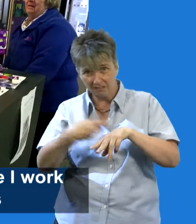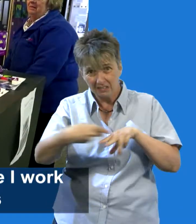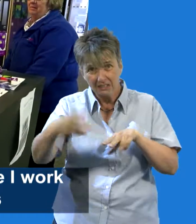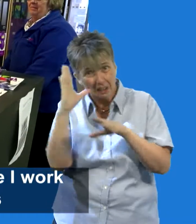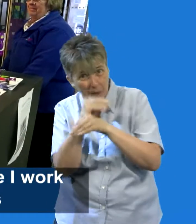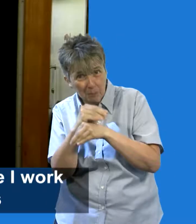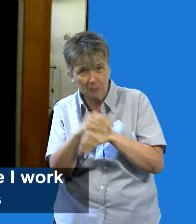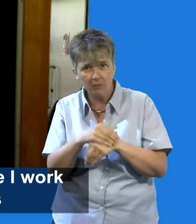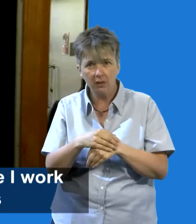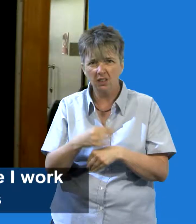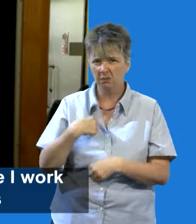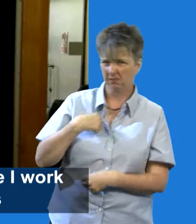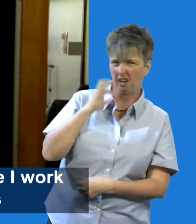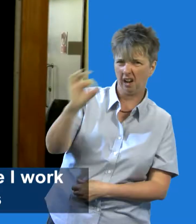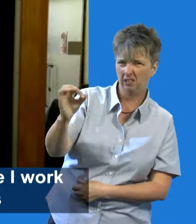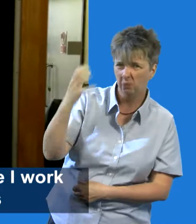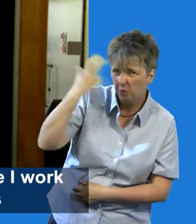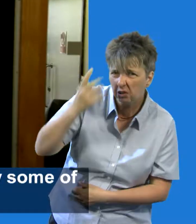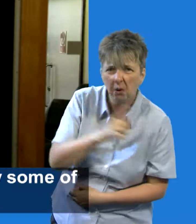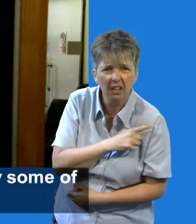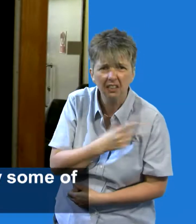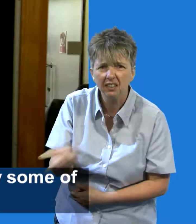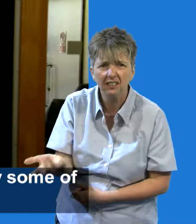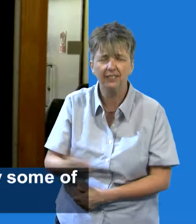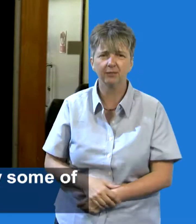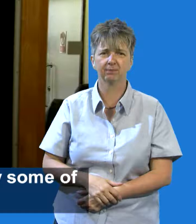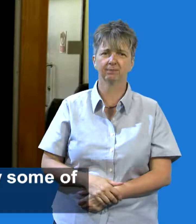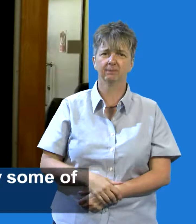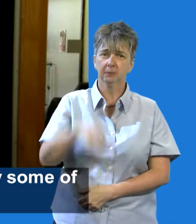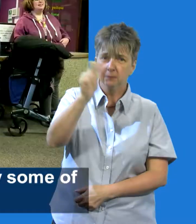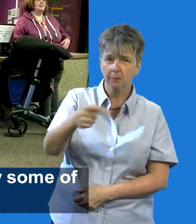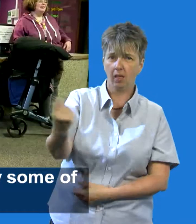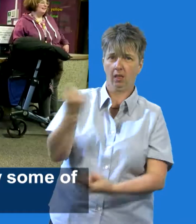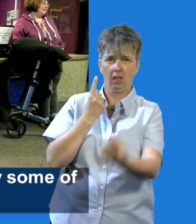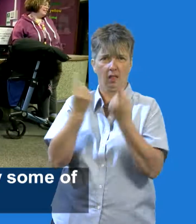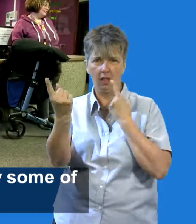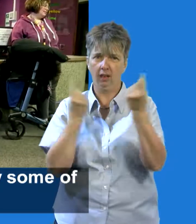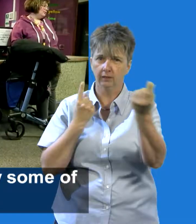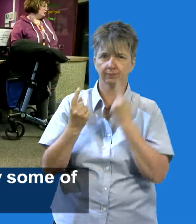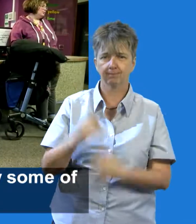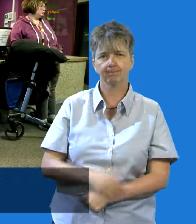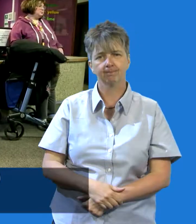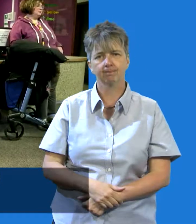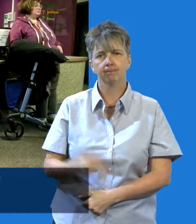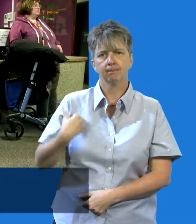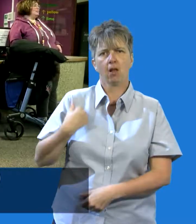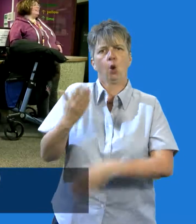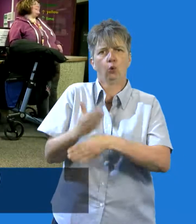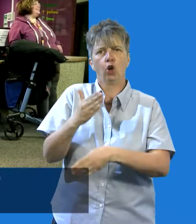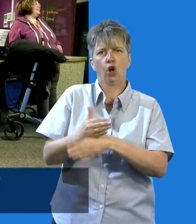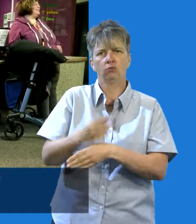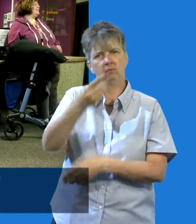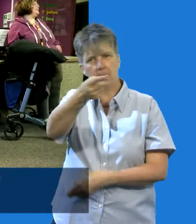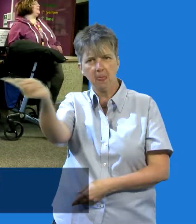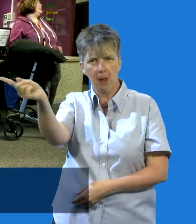into where I work and they lower their eyes because they're embarrassed by some of the people I work with.